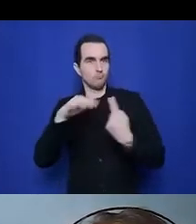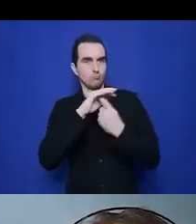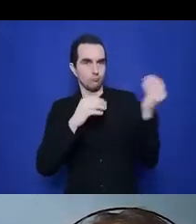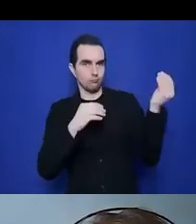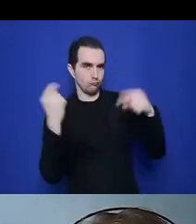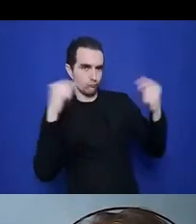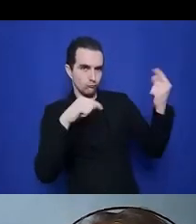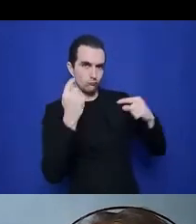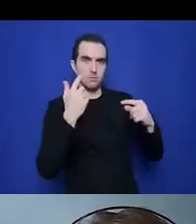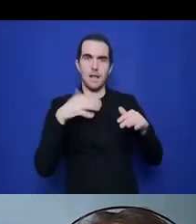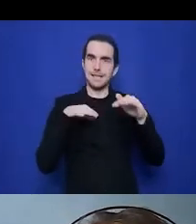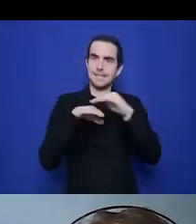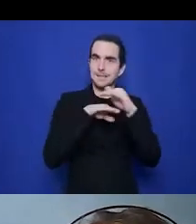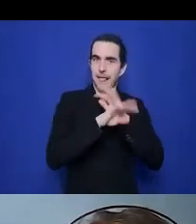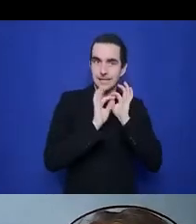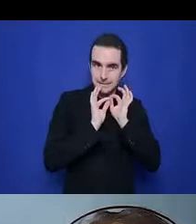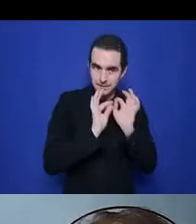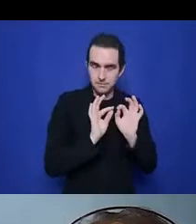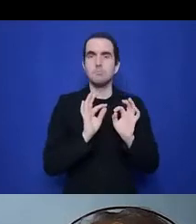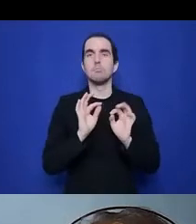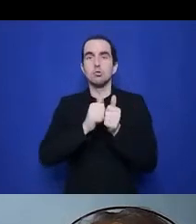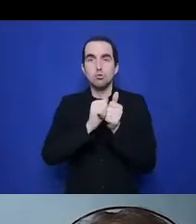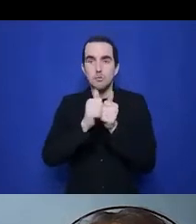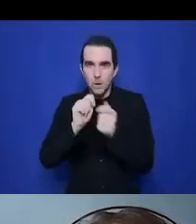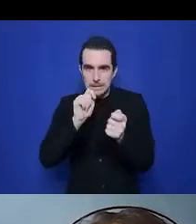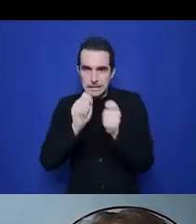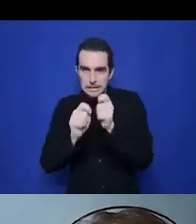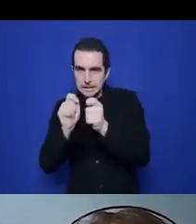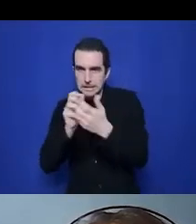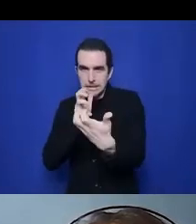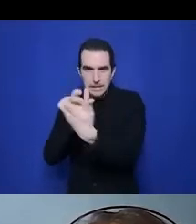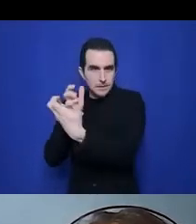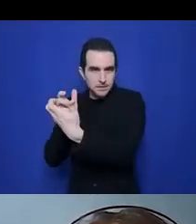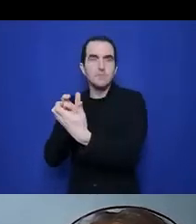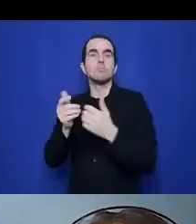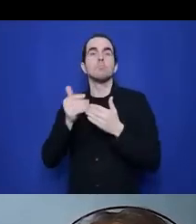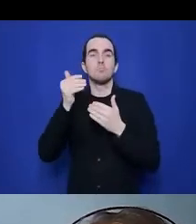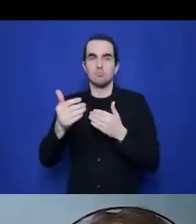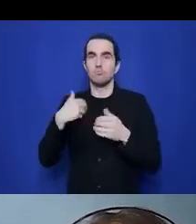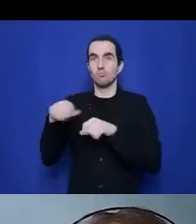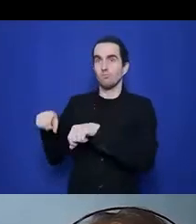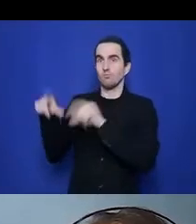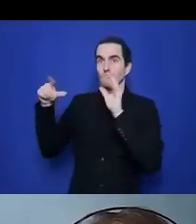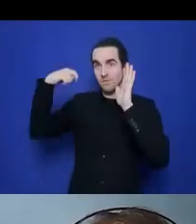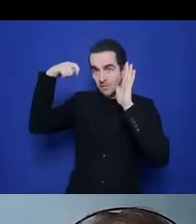So I work as an inclusion specialist for the Lakeshore Foundation in Birmingham, Alabama. And Lakeshore's mission is to